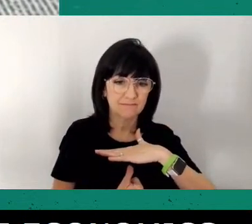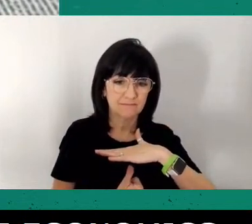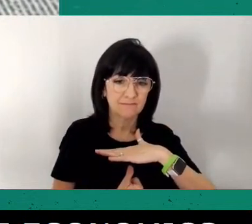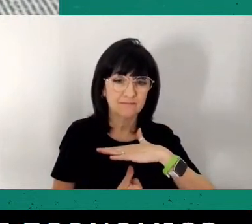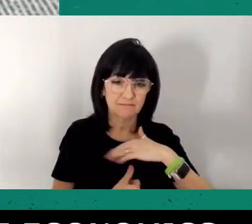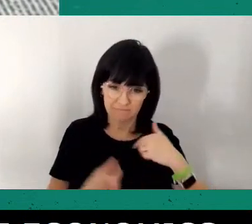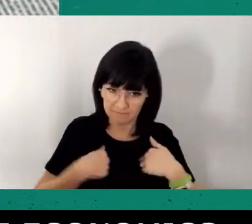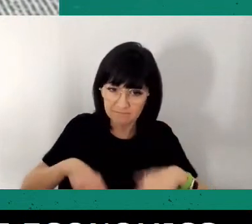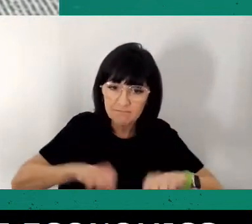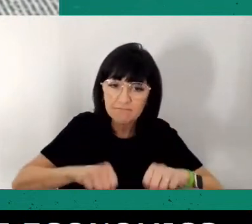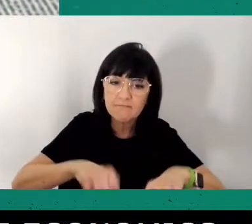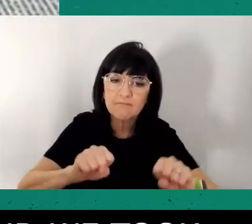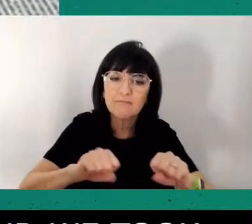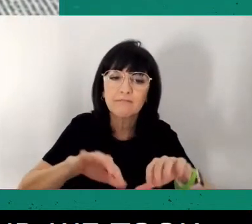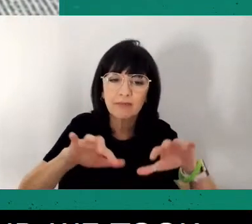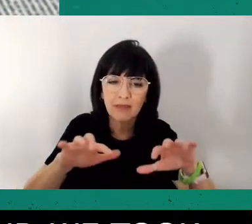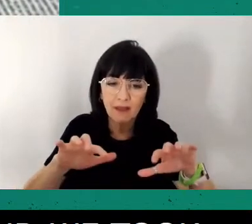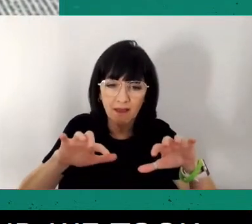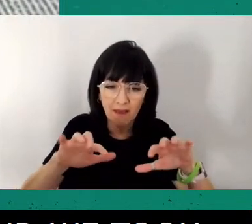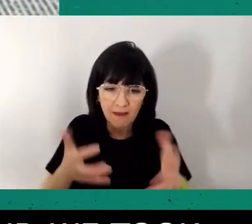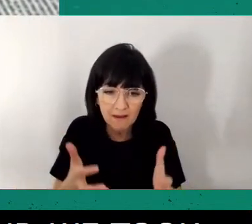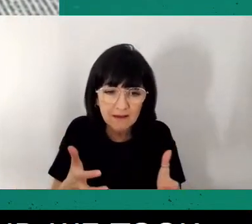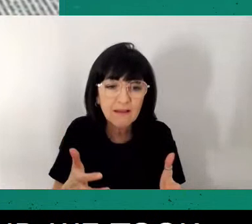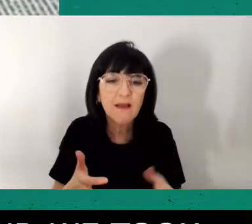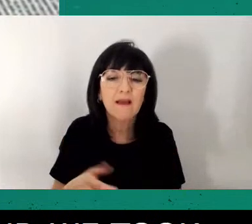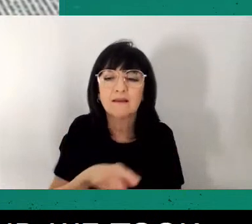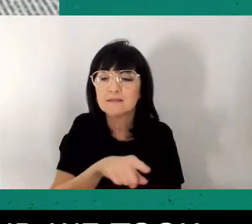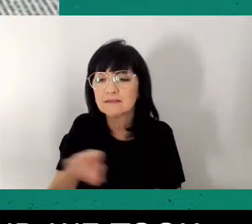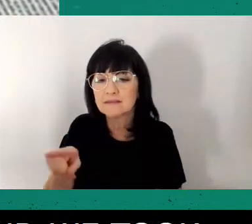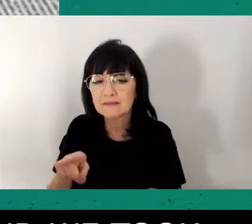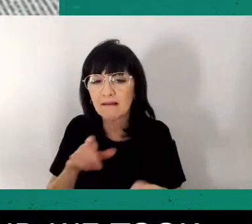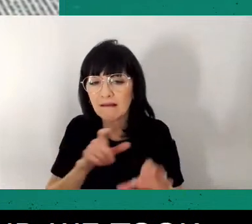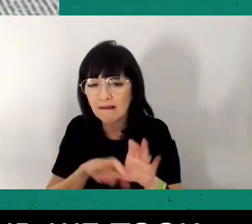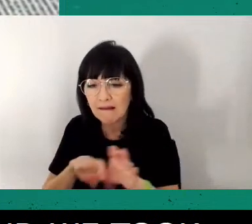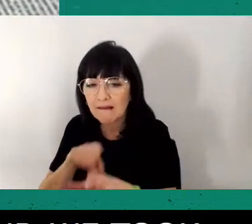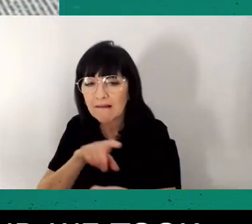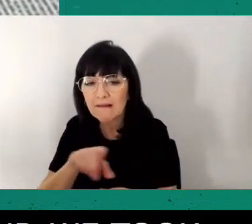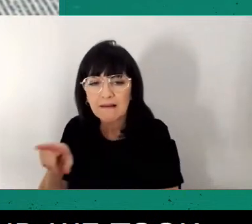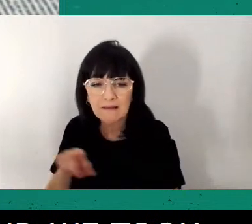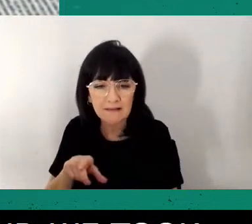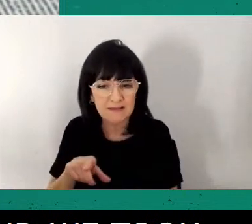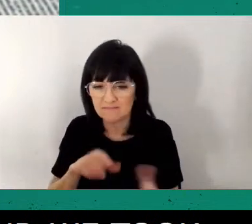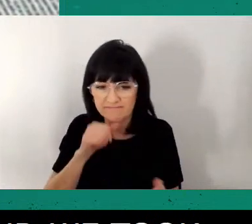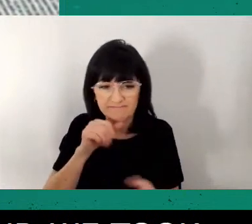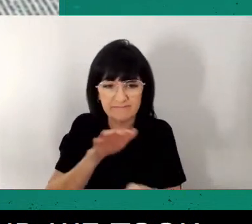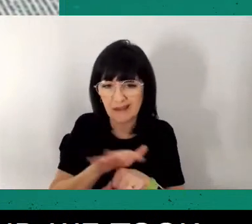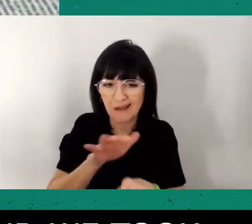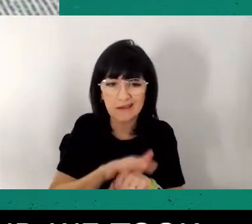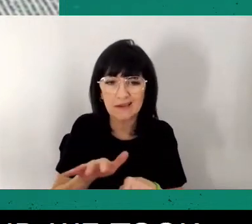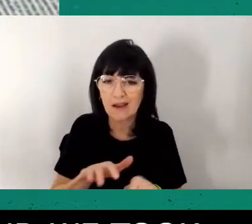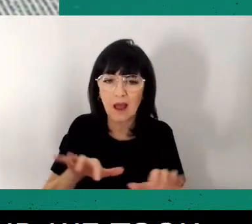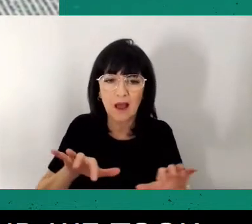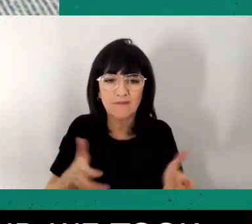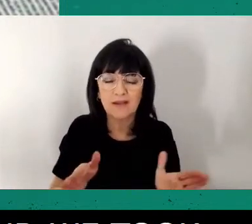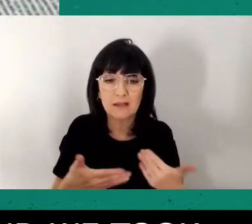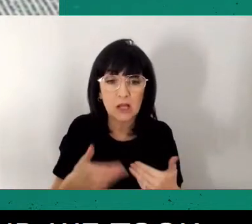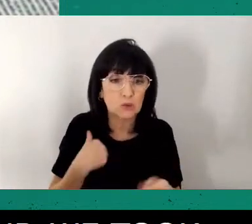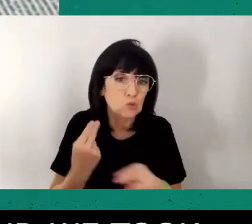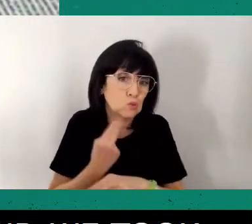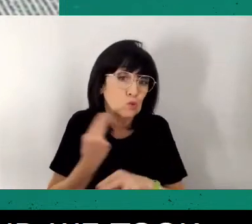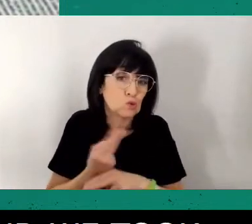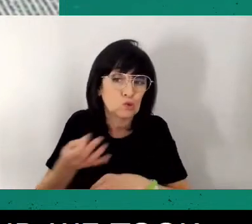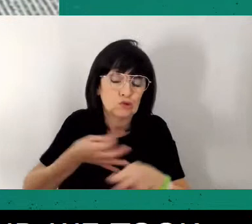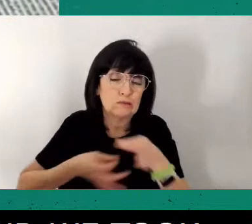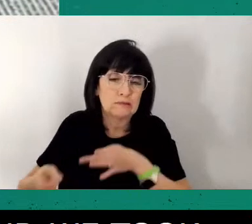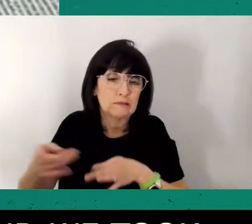classes in little closets and storage rooms and so forth, because there just were not enough classrooms in order to accommodate all of the